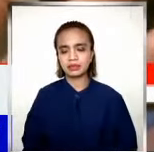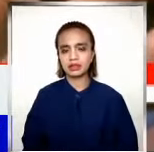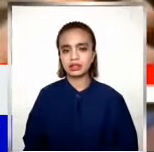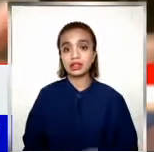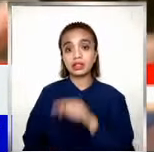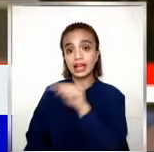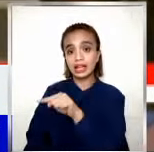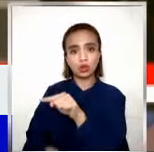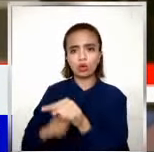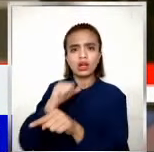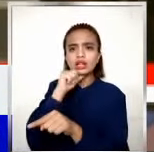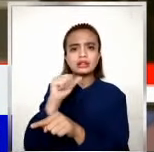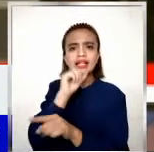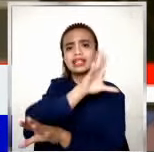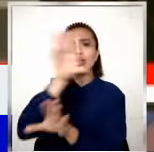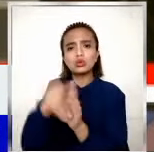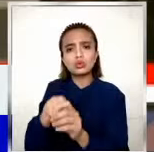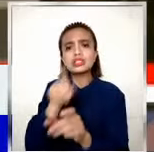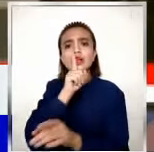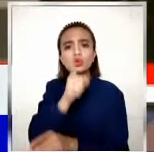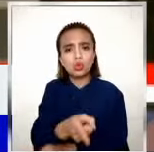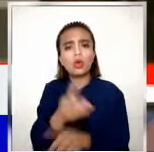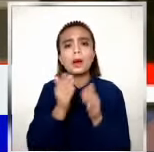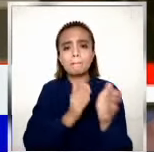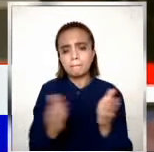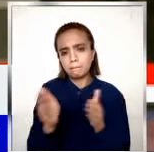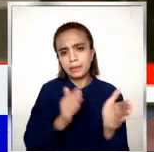to make sure that they are vetted